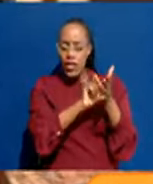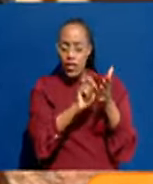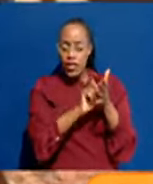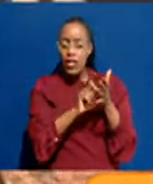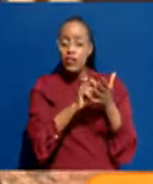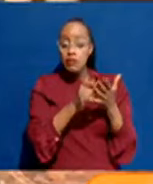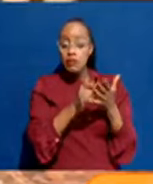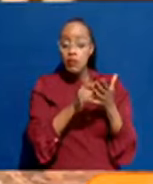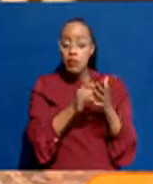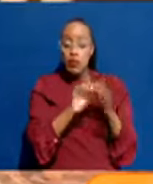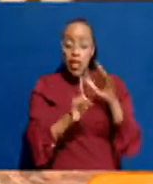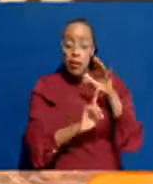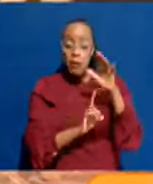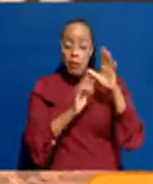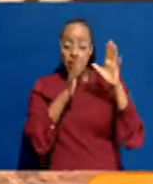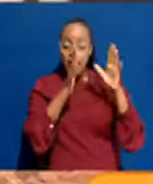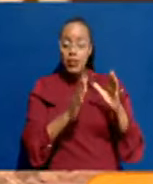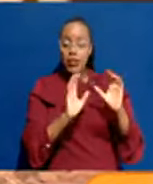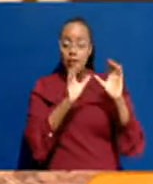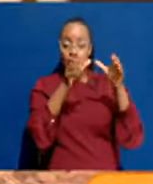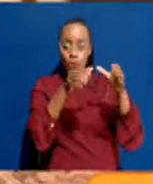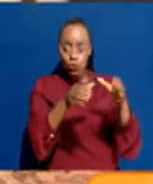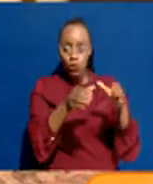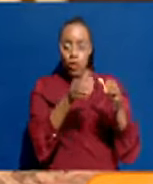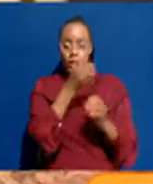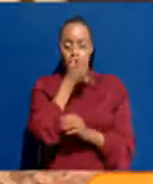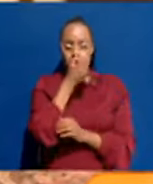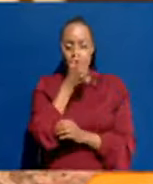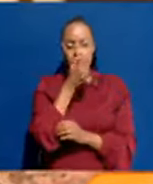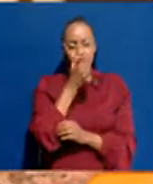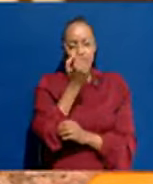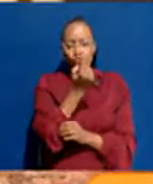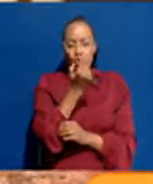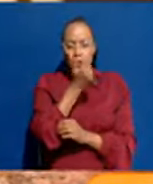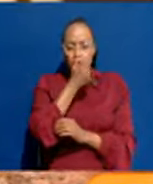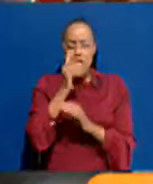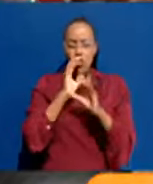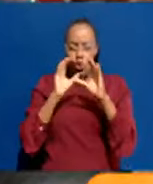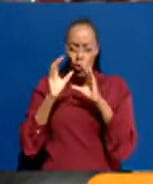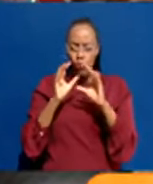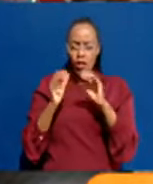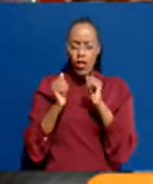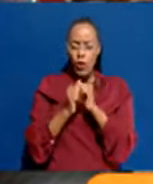cabinet to basically communicate with such a large